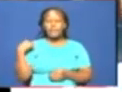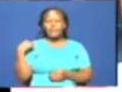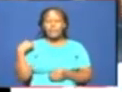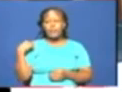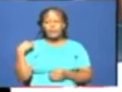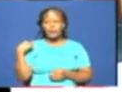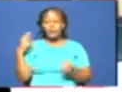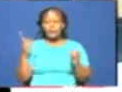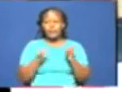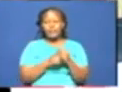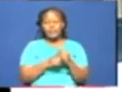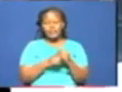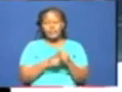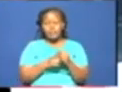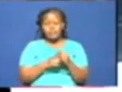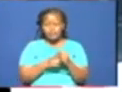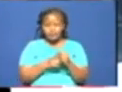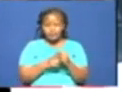seven,